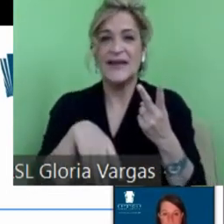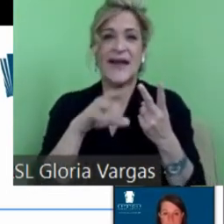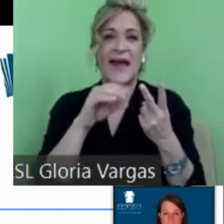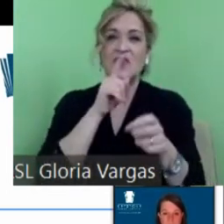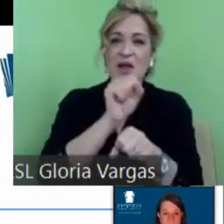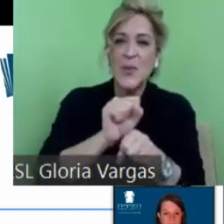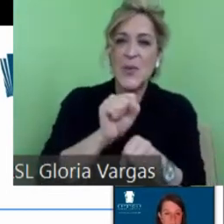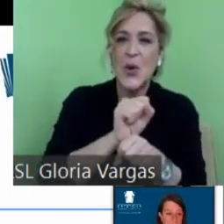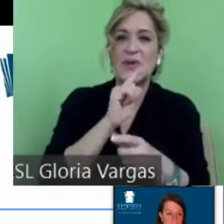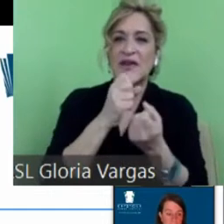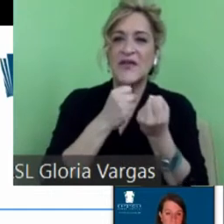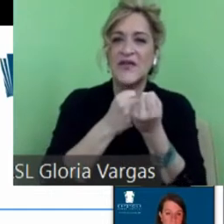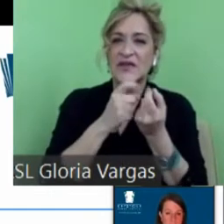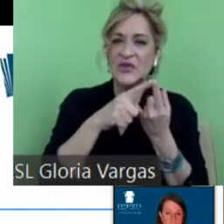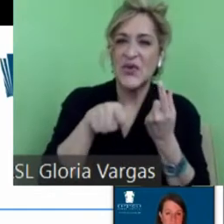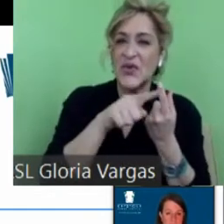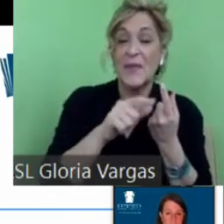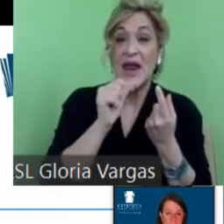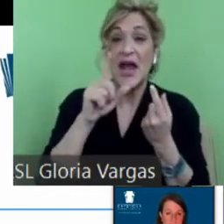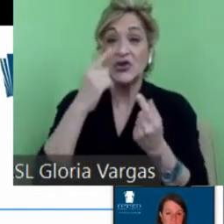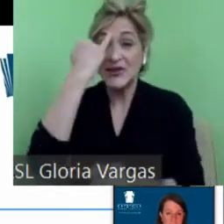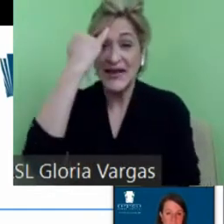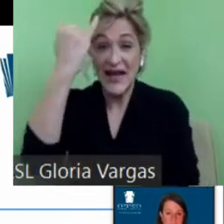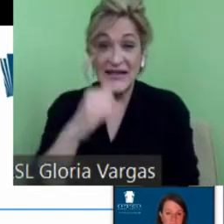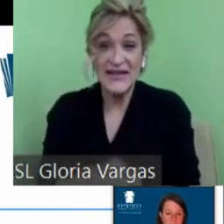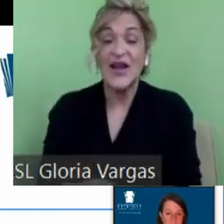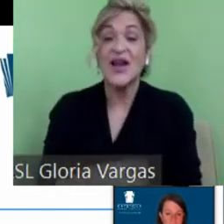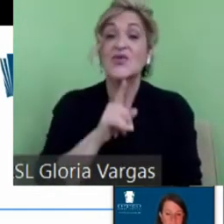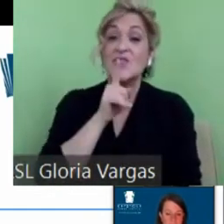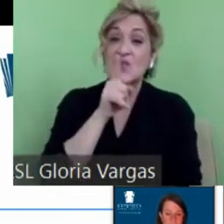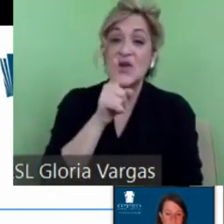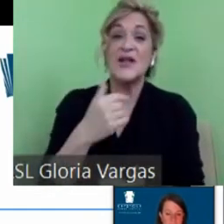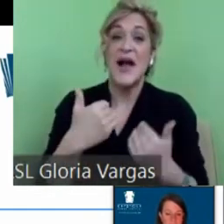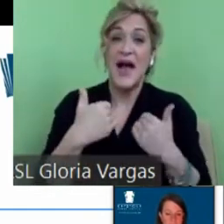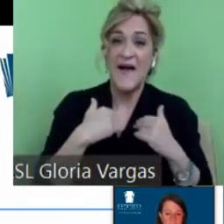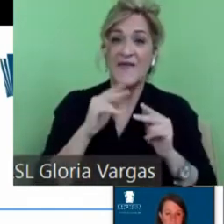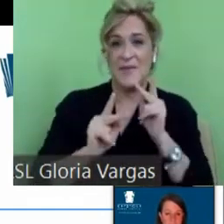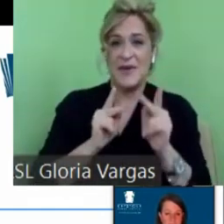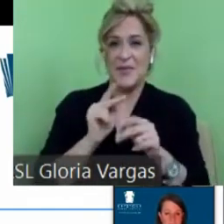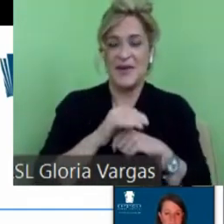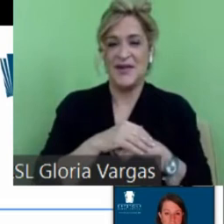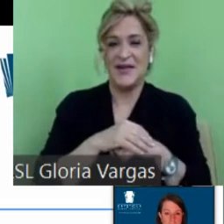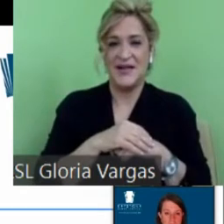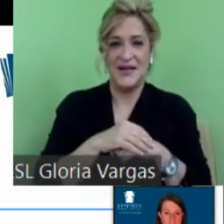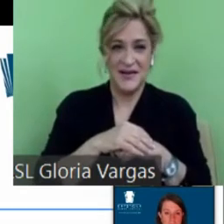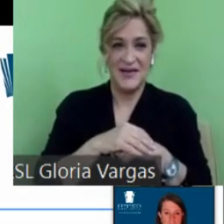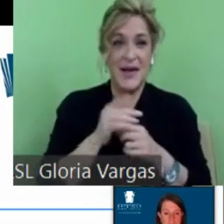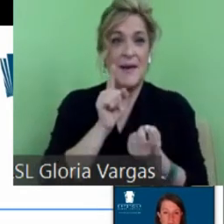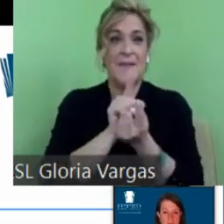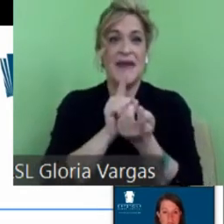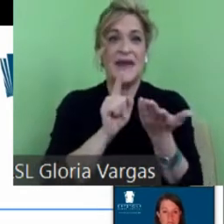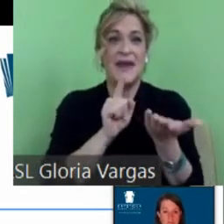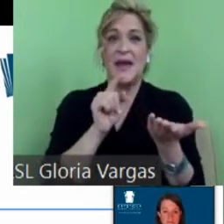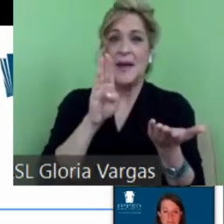fits them is not just about an idea. It impacts real people. Meet Bhavna, a young woman of